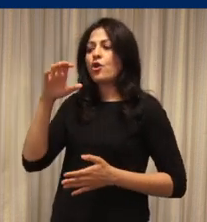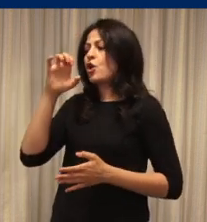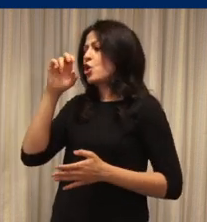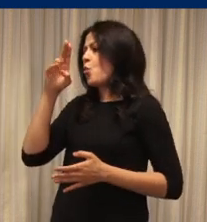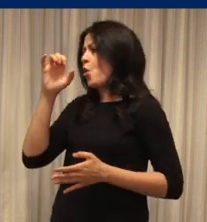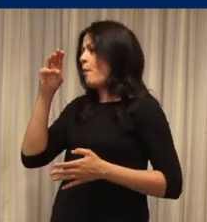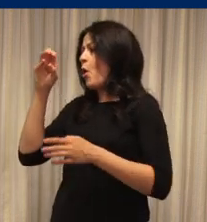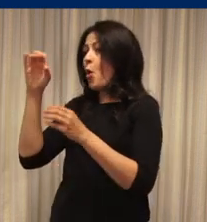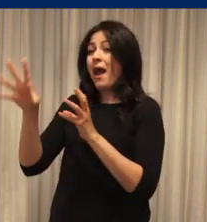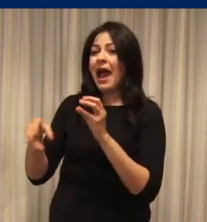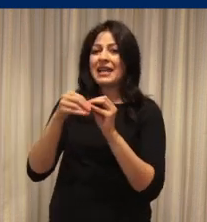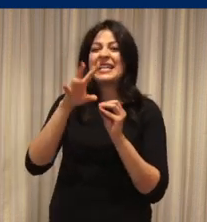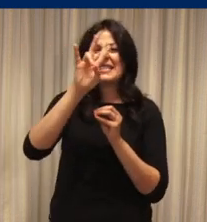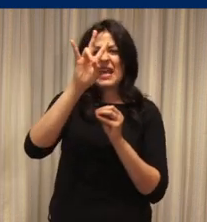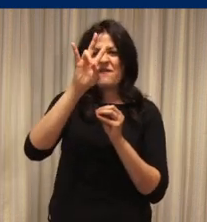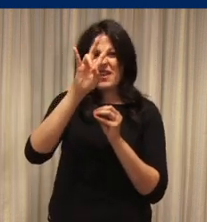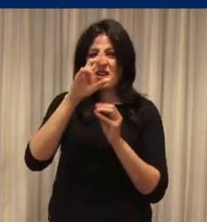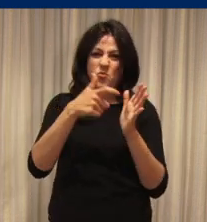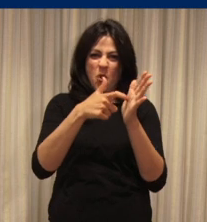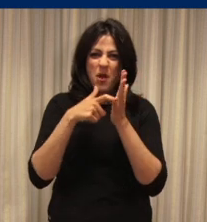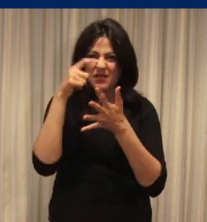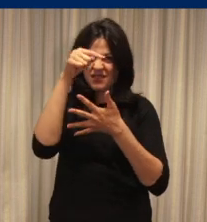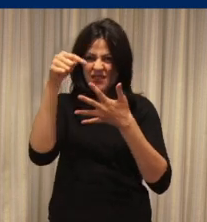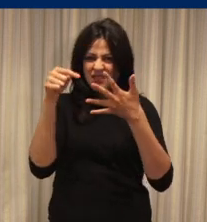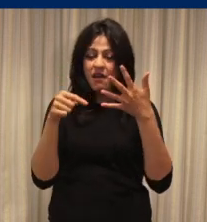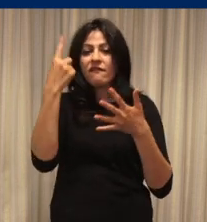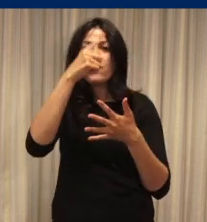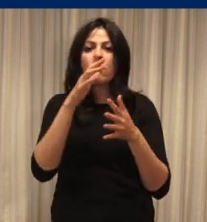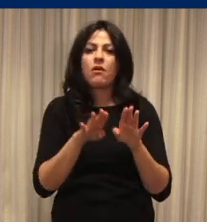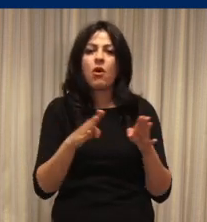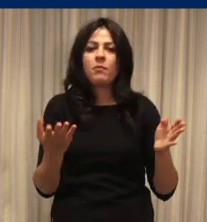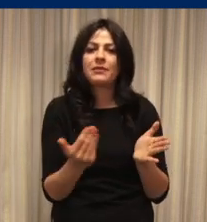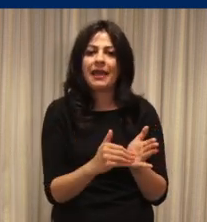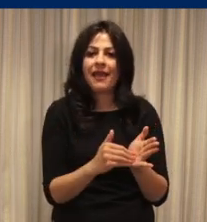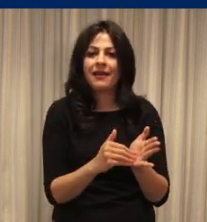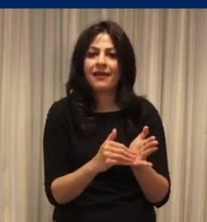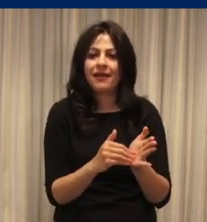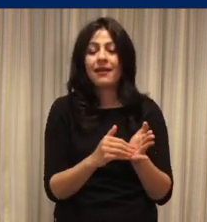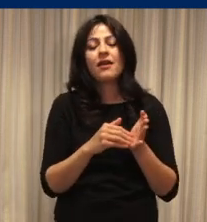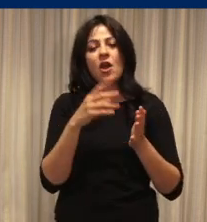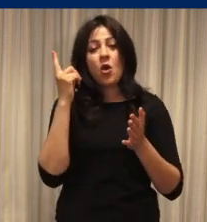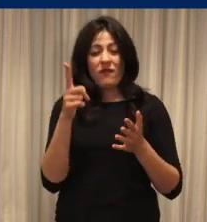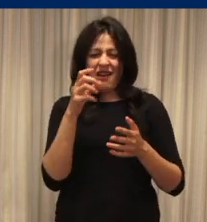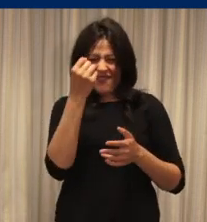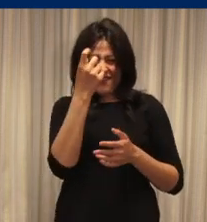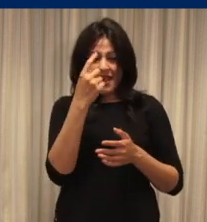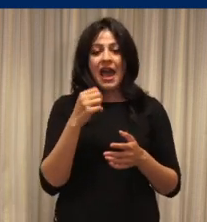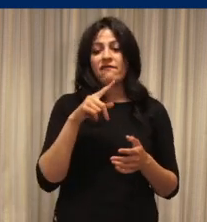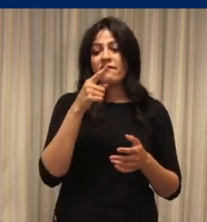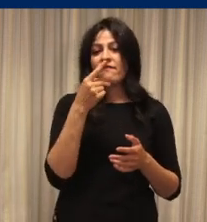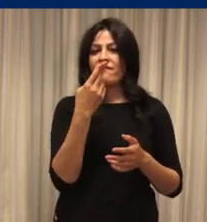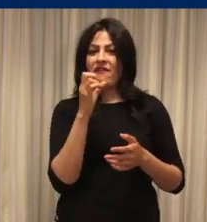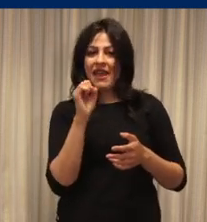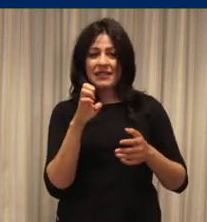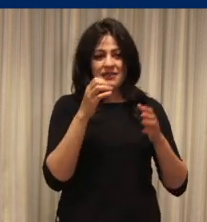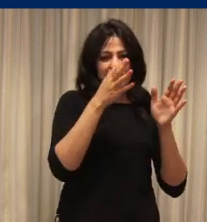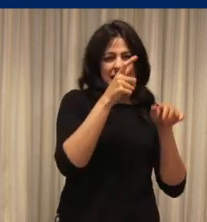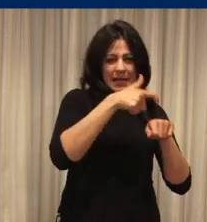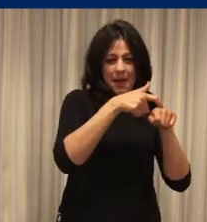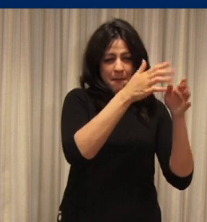when we begin the reopening, when we begin phase 1 of what will be a 4-phase reopening